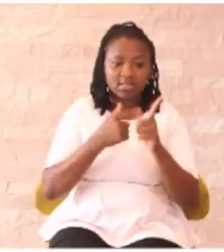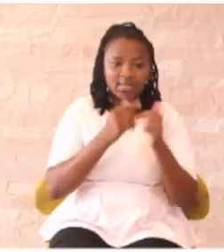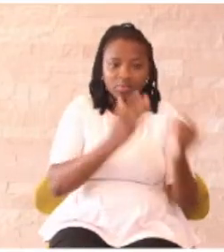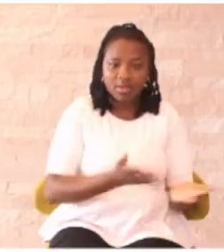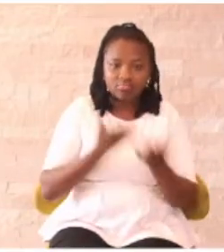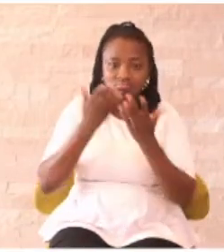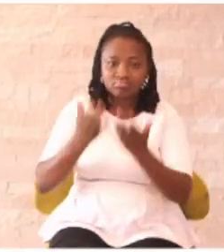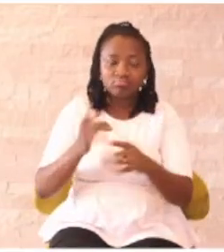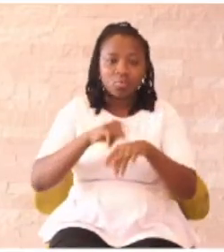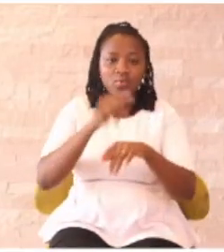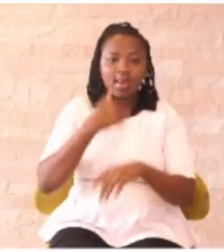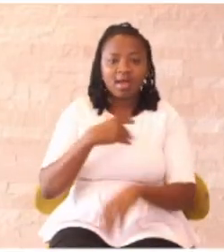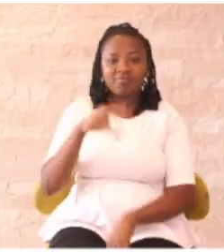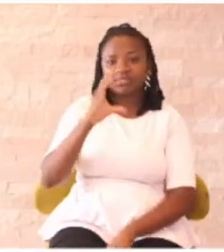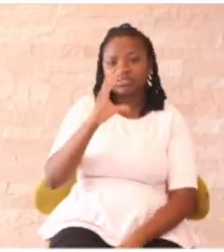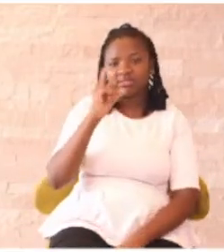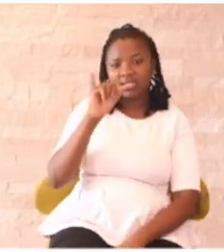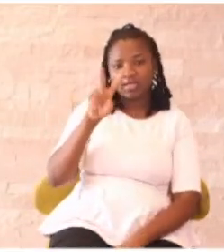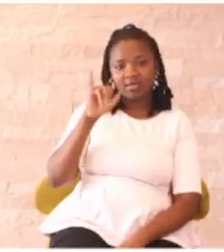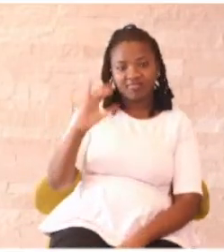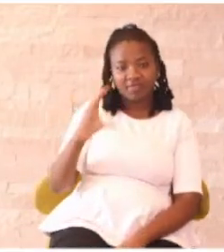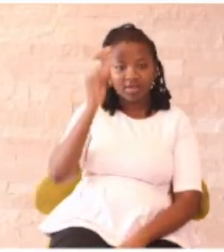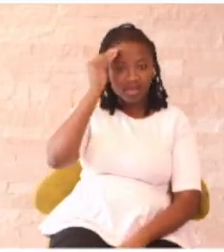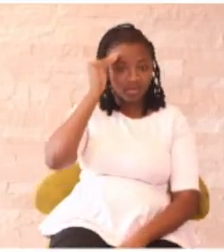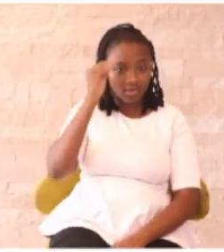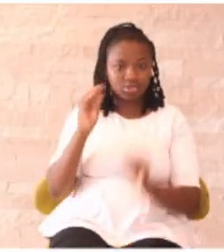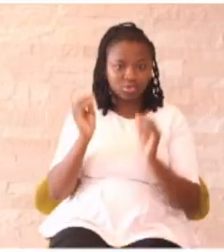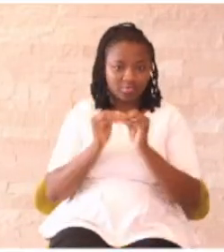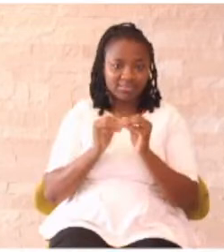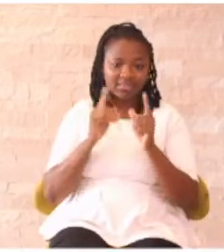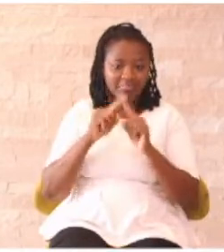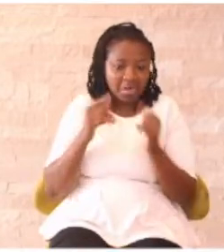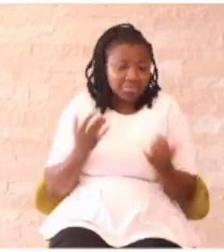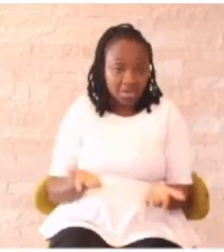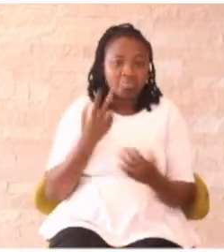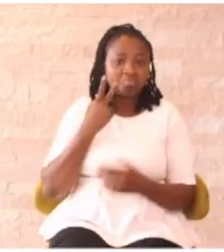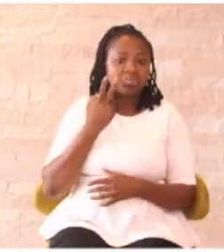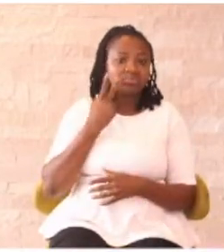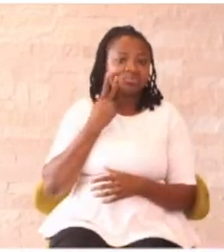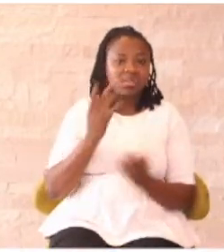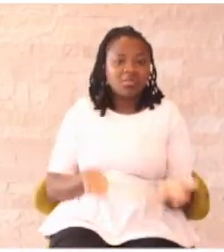education meetings. But as a result, we are seeing improvement in service delivery.